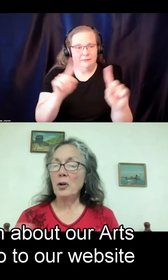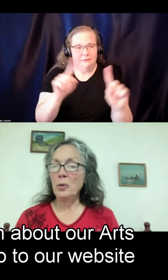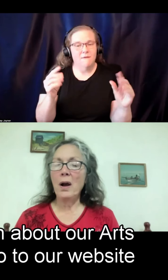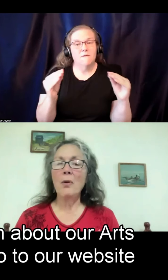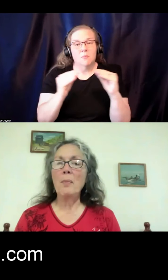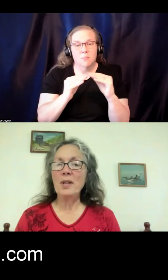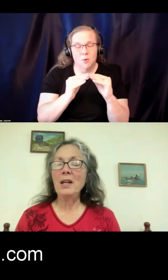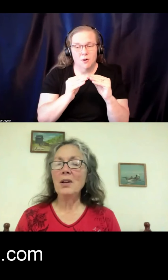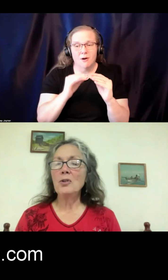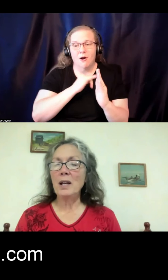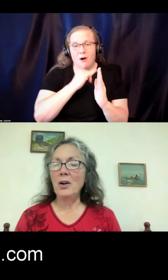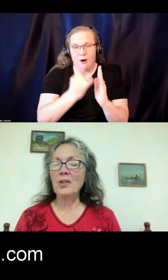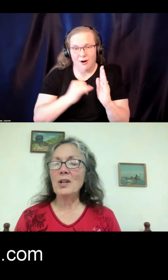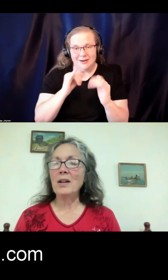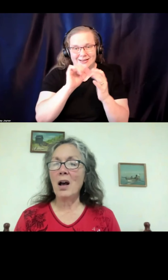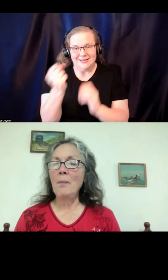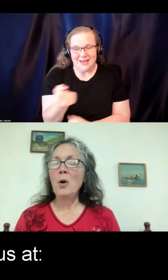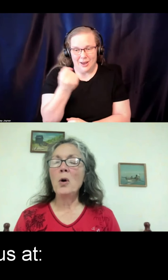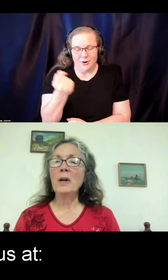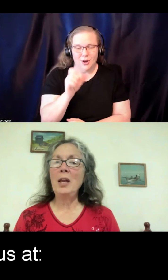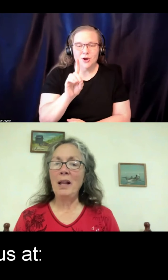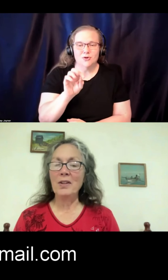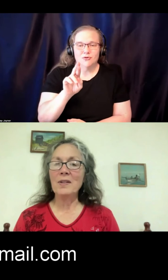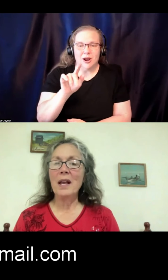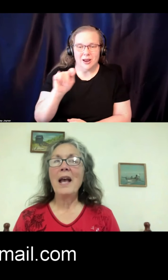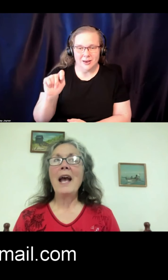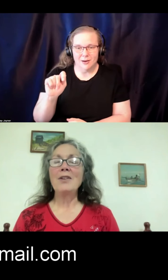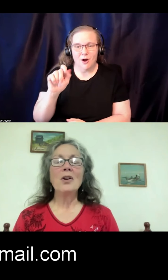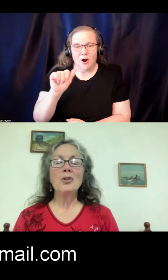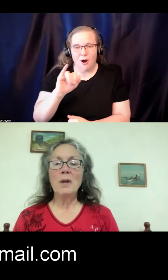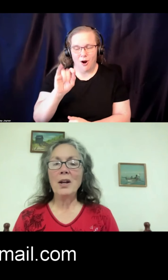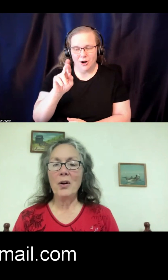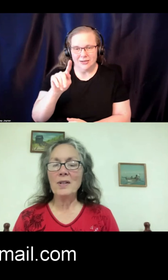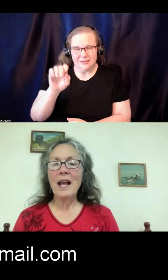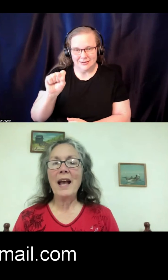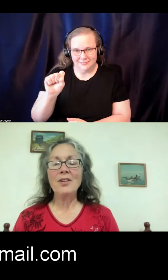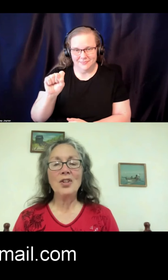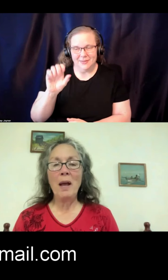please go to our website, drakeetarts.com, or email us at